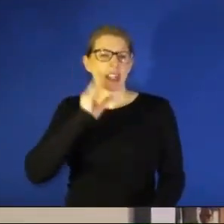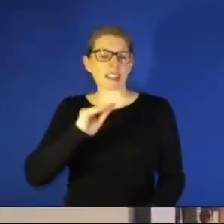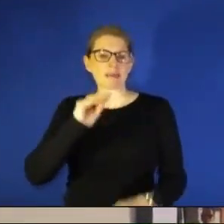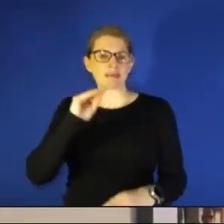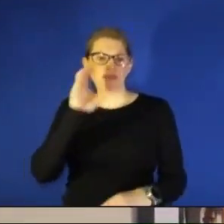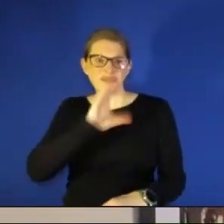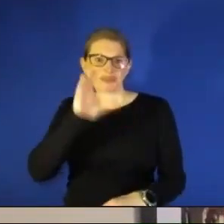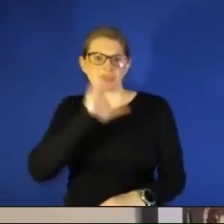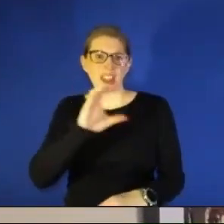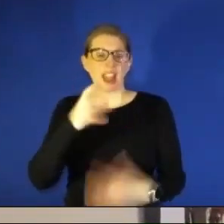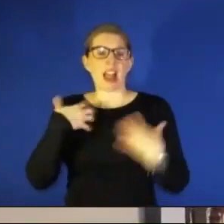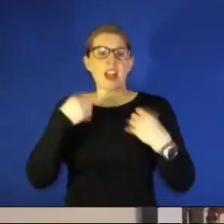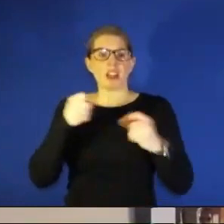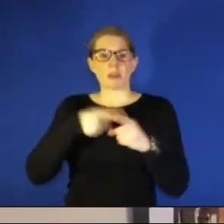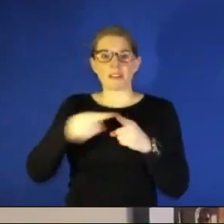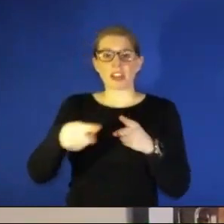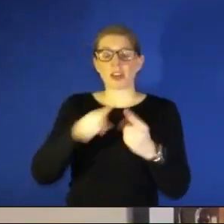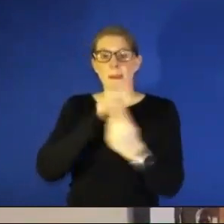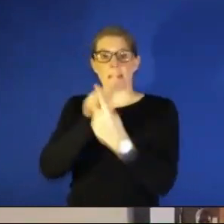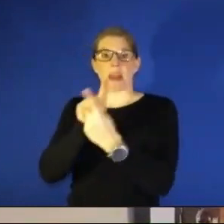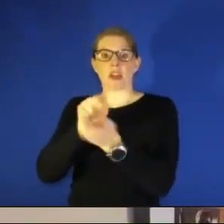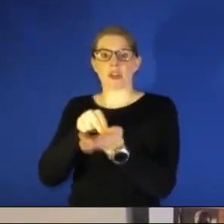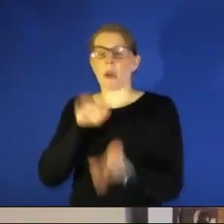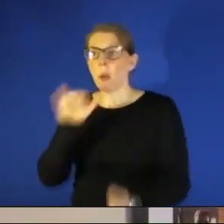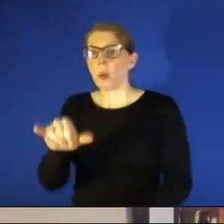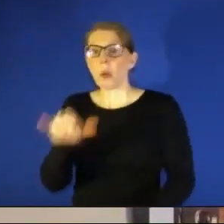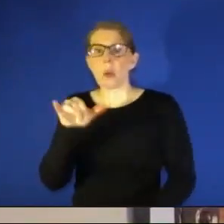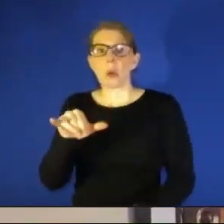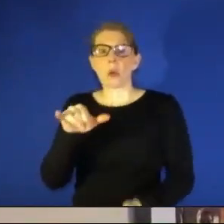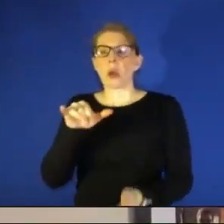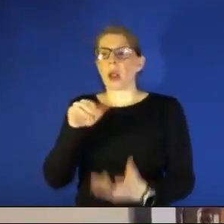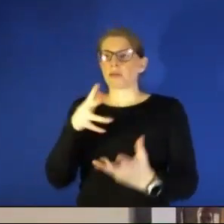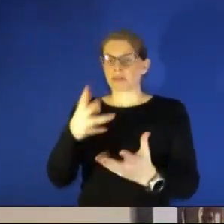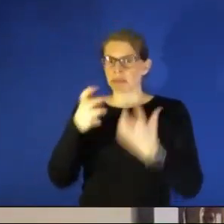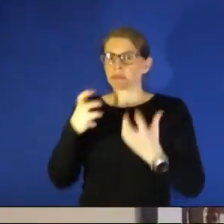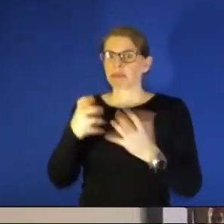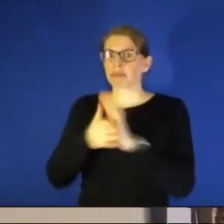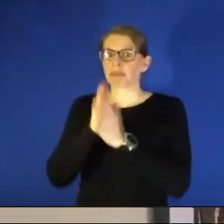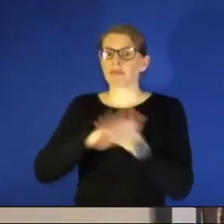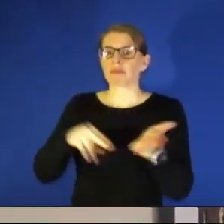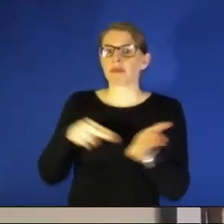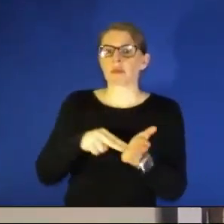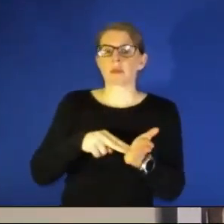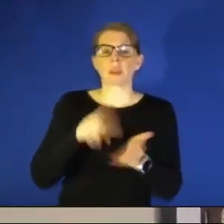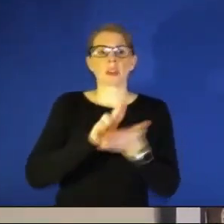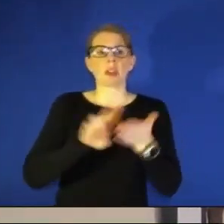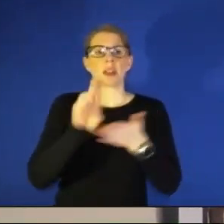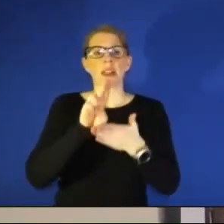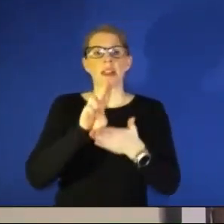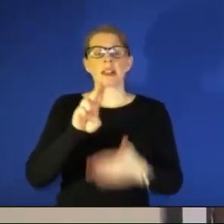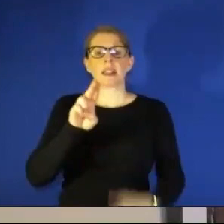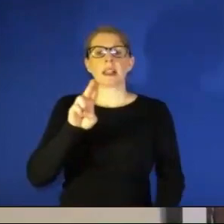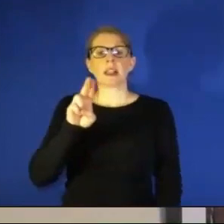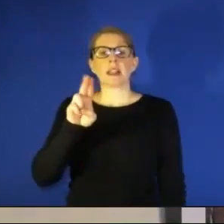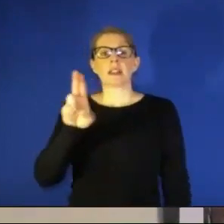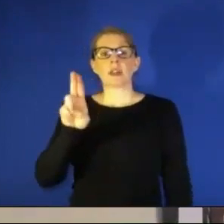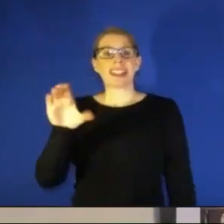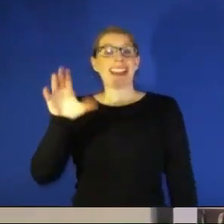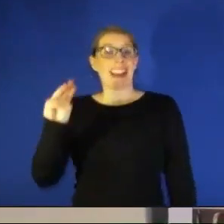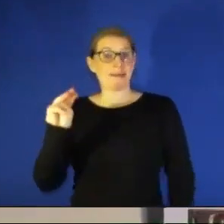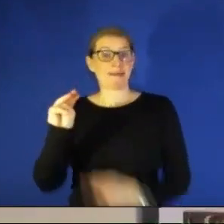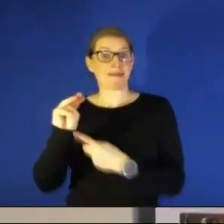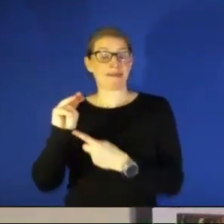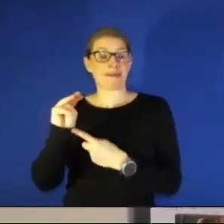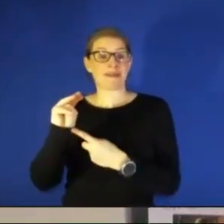nurses, and that's when I discovered I wanted to go into nursing. I went to University of Central Missouri, and then I got